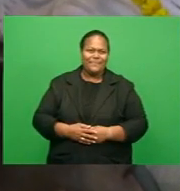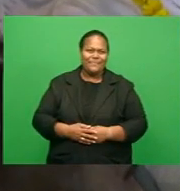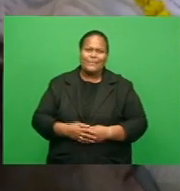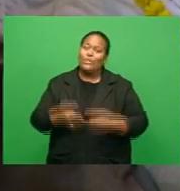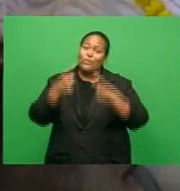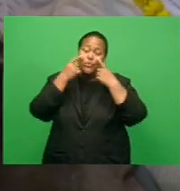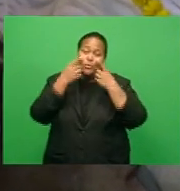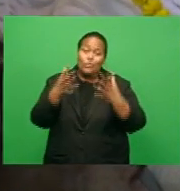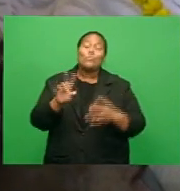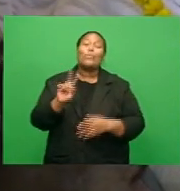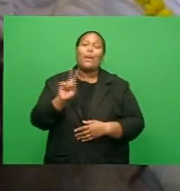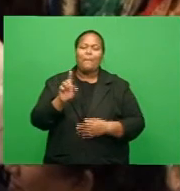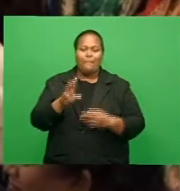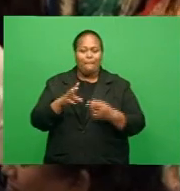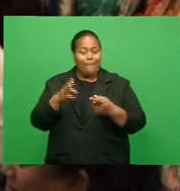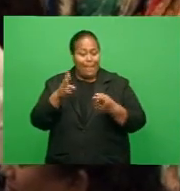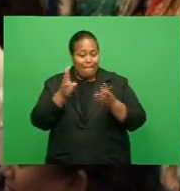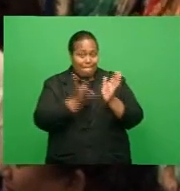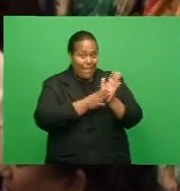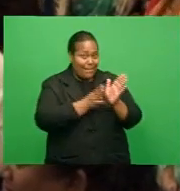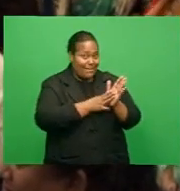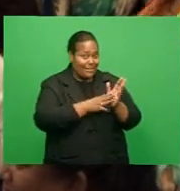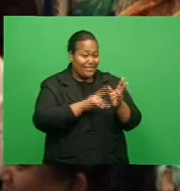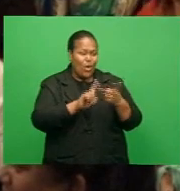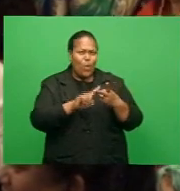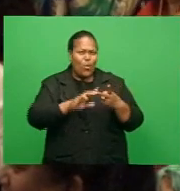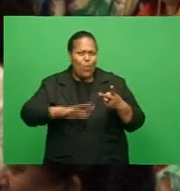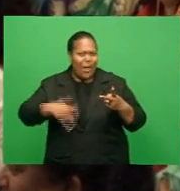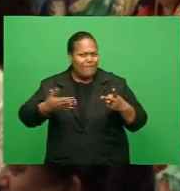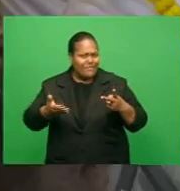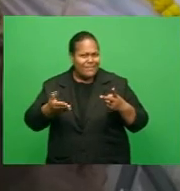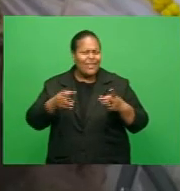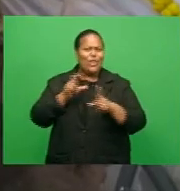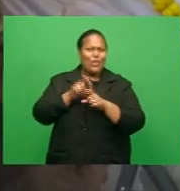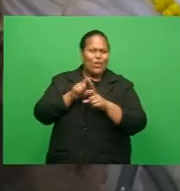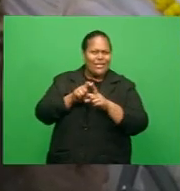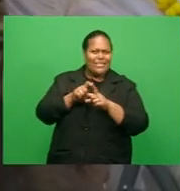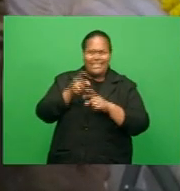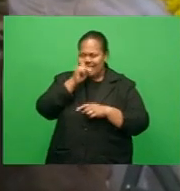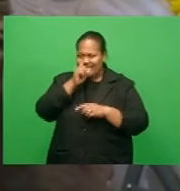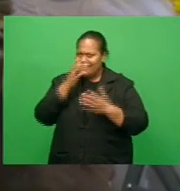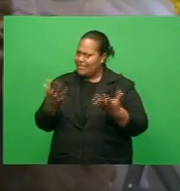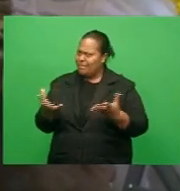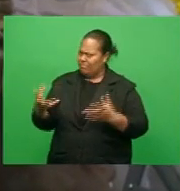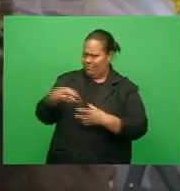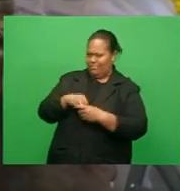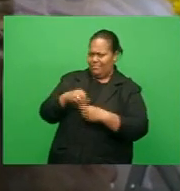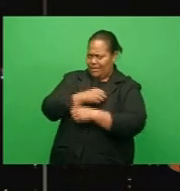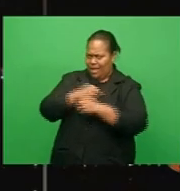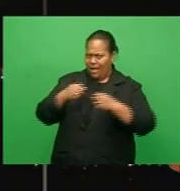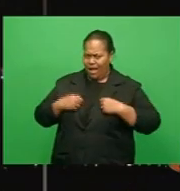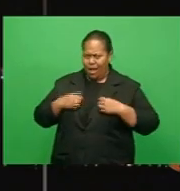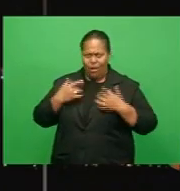mothers, our wives, our daughters, our sisters. They're very much part and parcel of our lives, and we must value them.